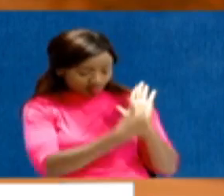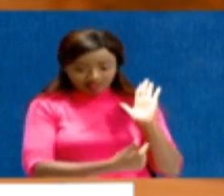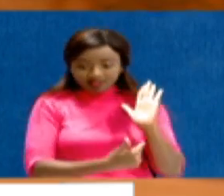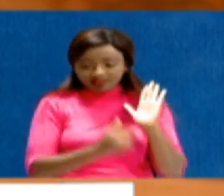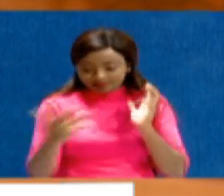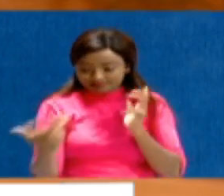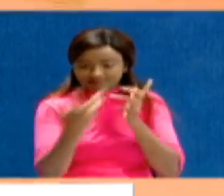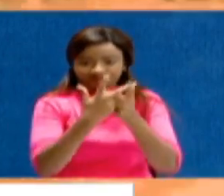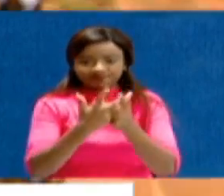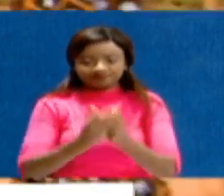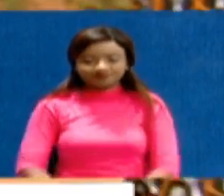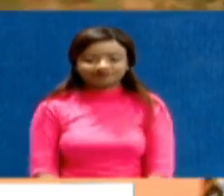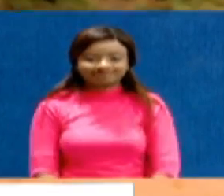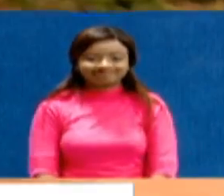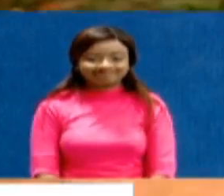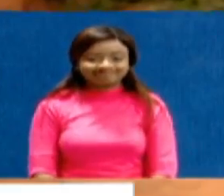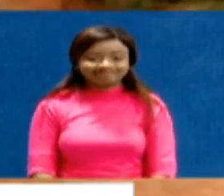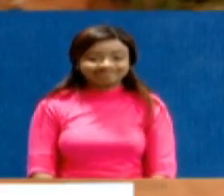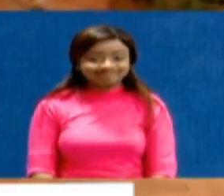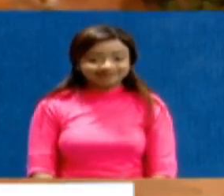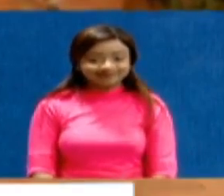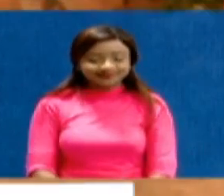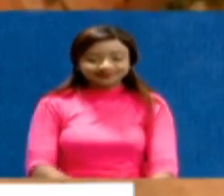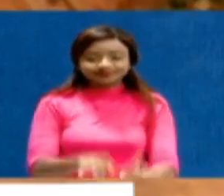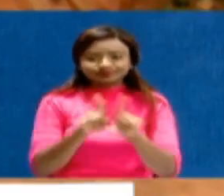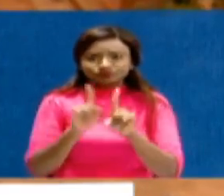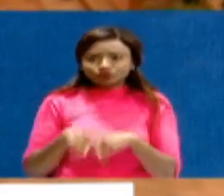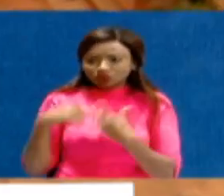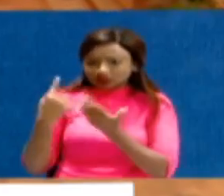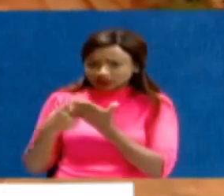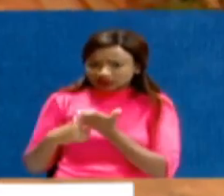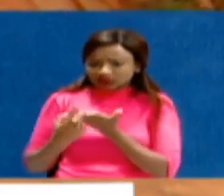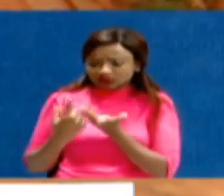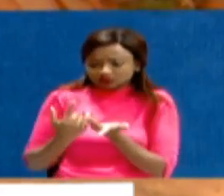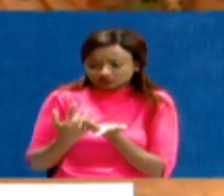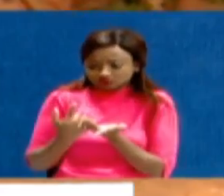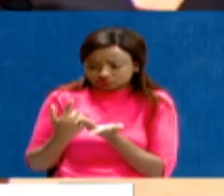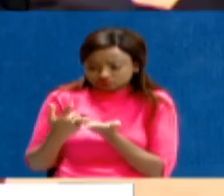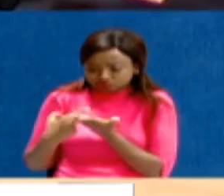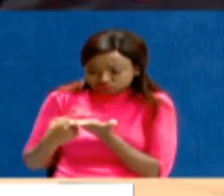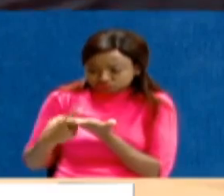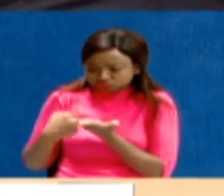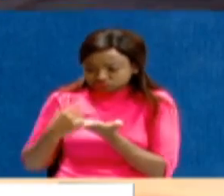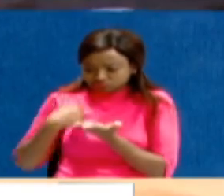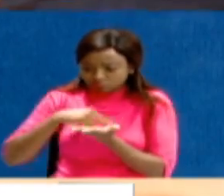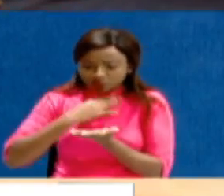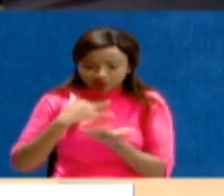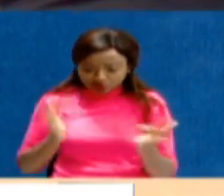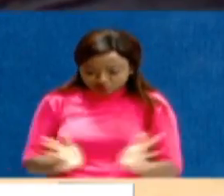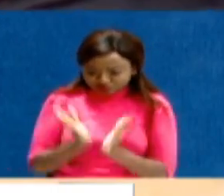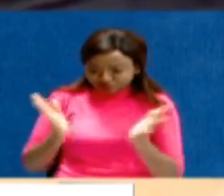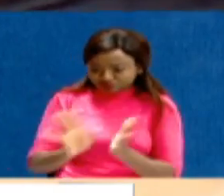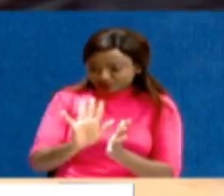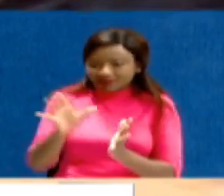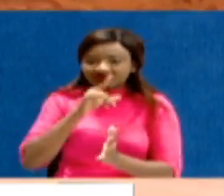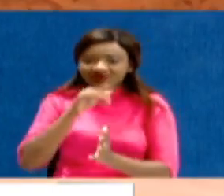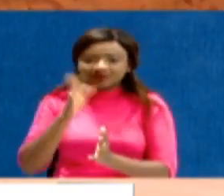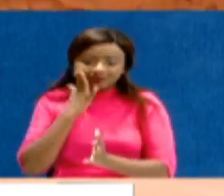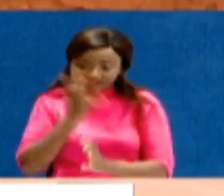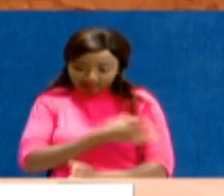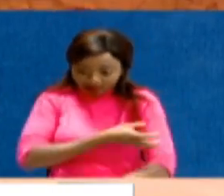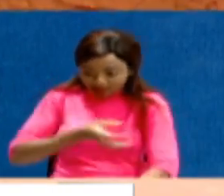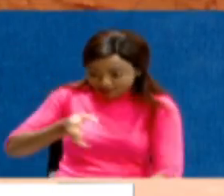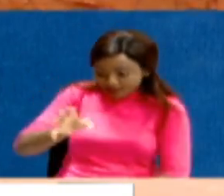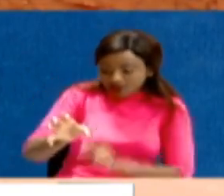discussion which we try to build in the parental engagement and empowerment pillar in the competency-based